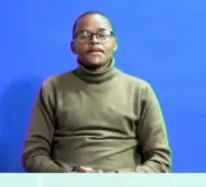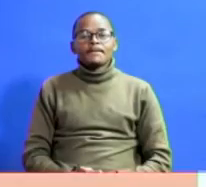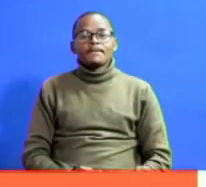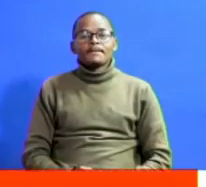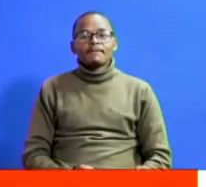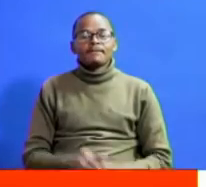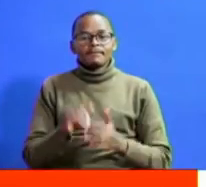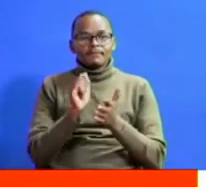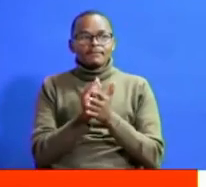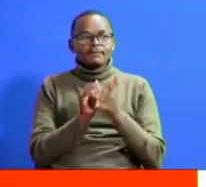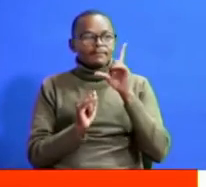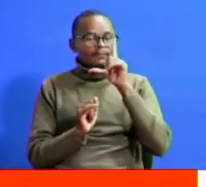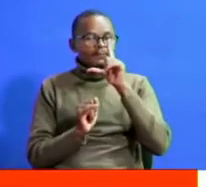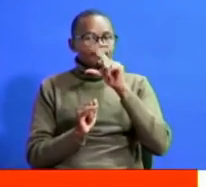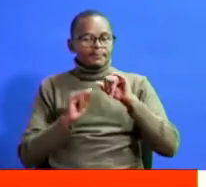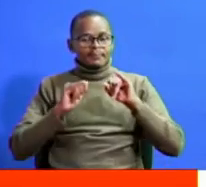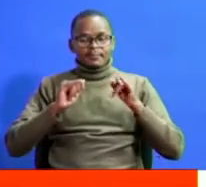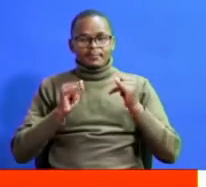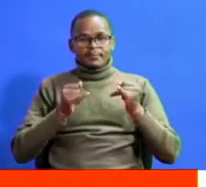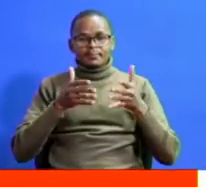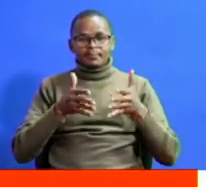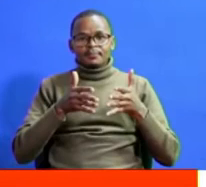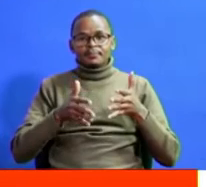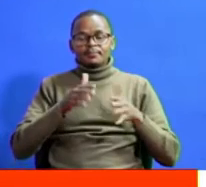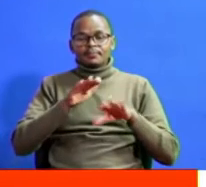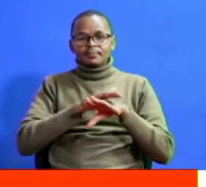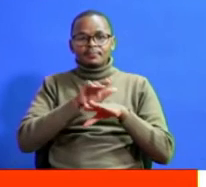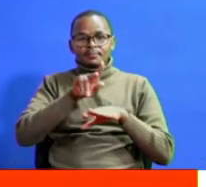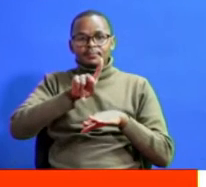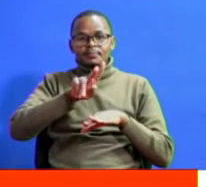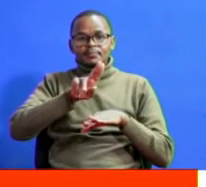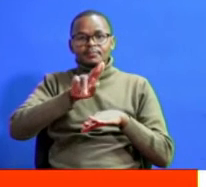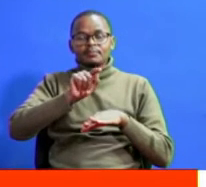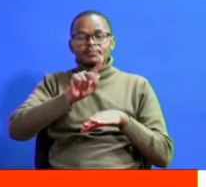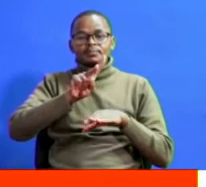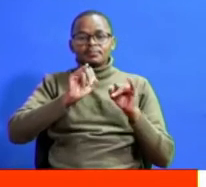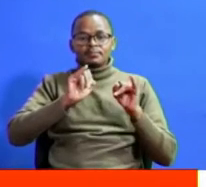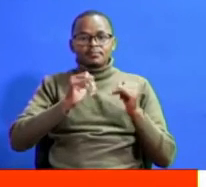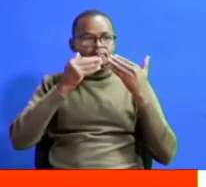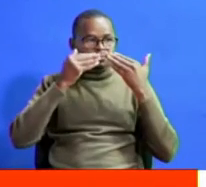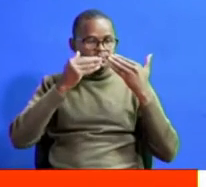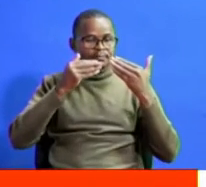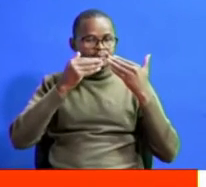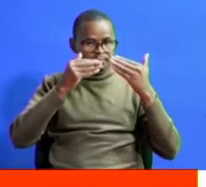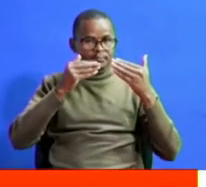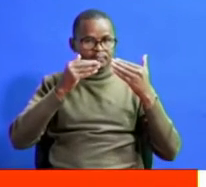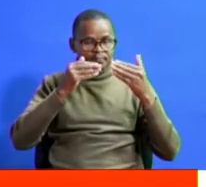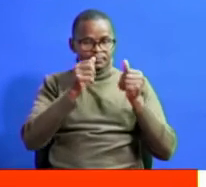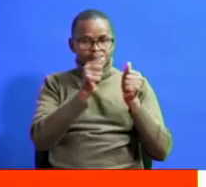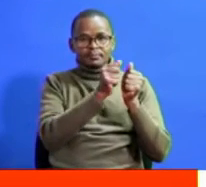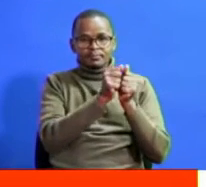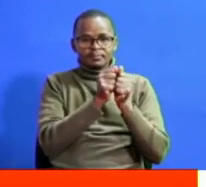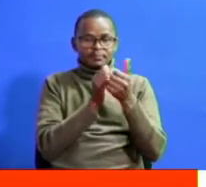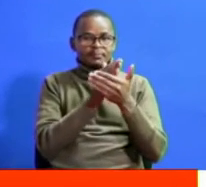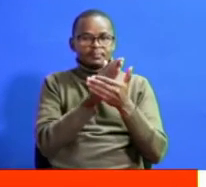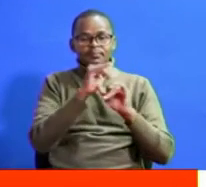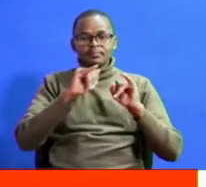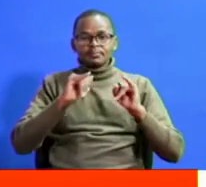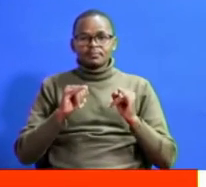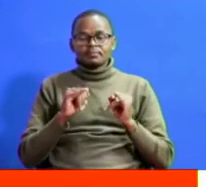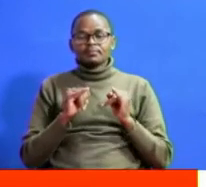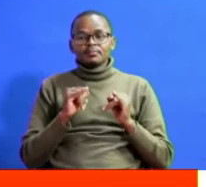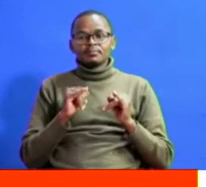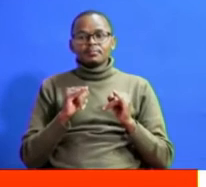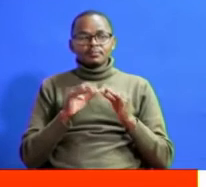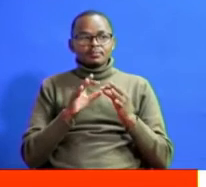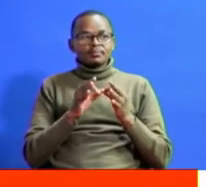Right, and with that, we call it a wrap here on KUTV Primetime News. Many thanks indeed for your valued company throughout the bulletin.